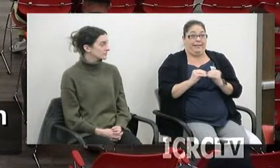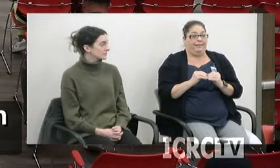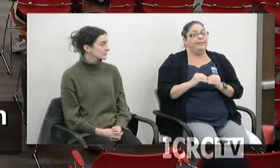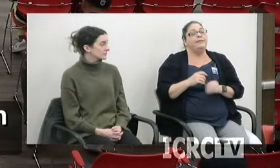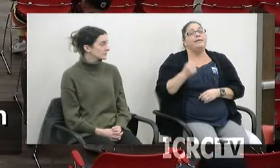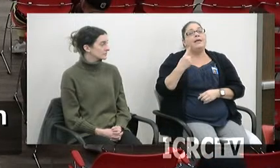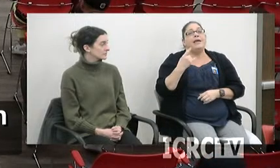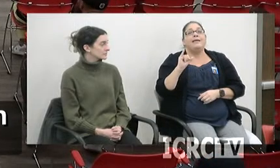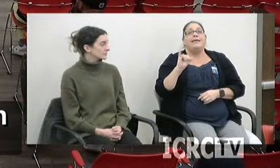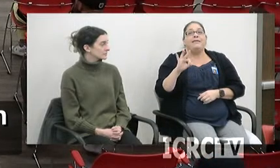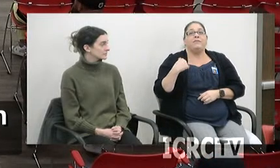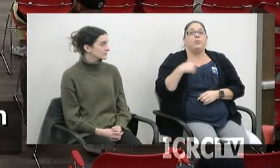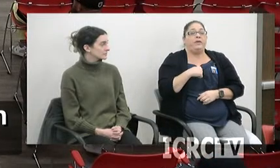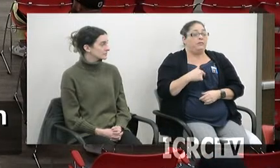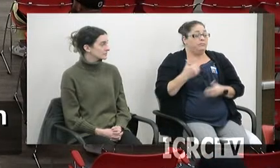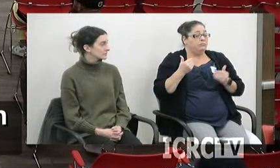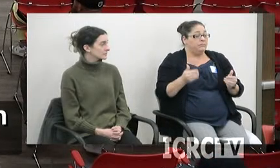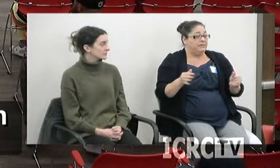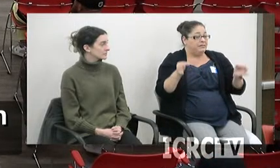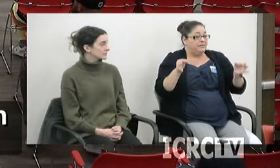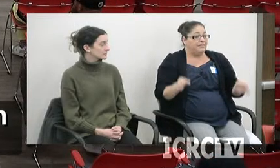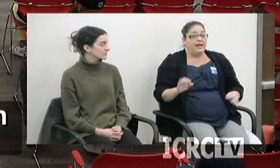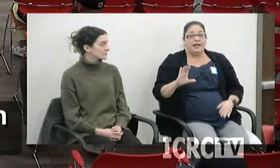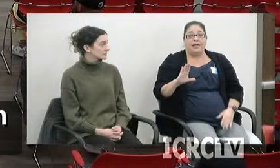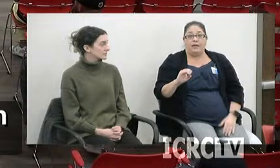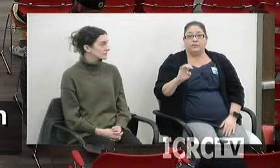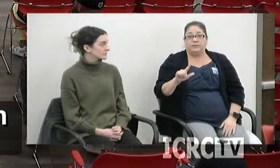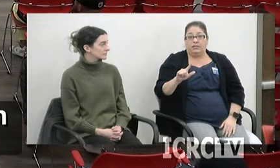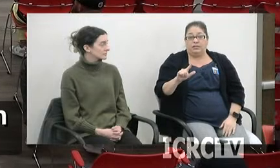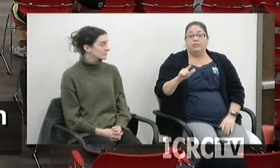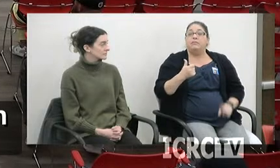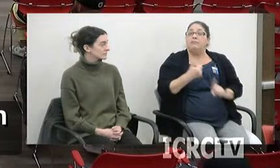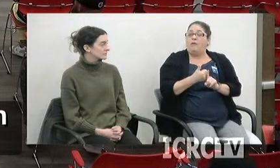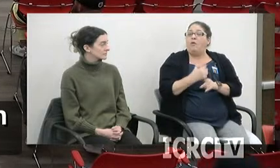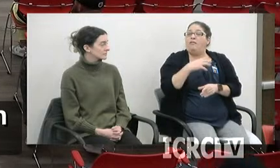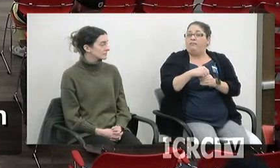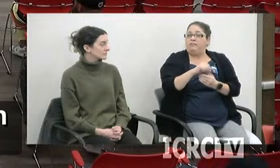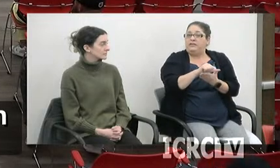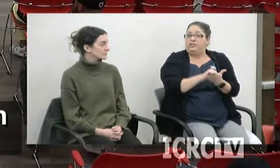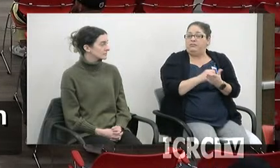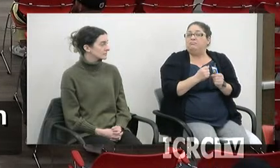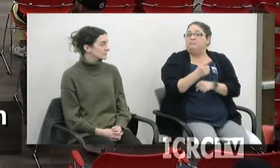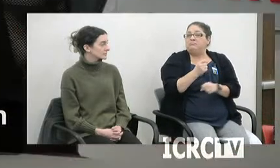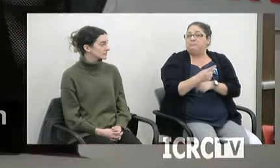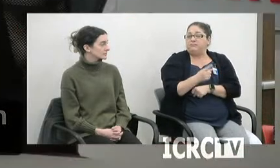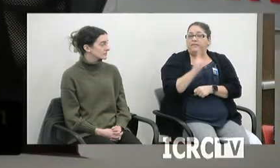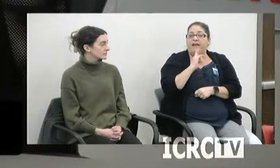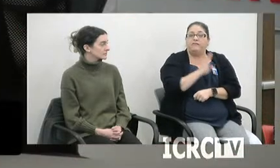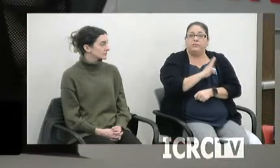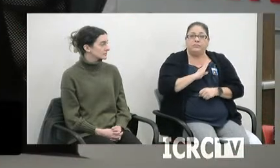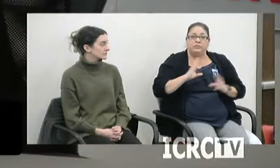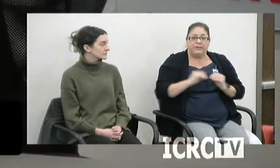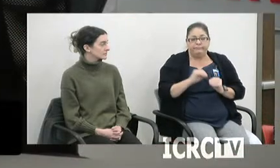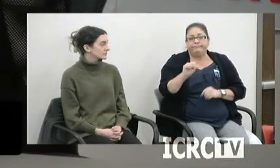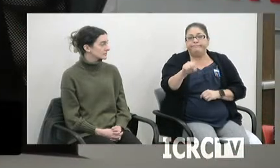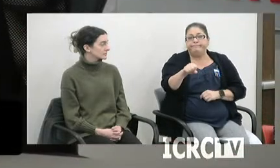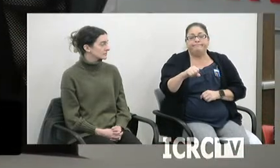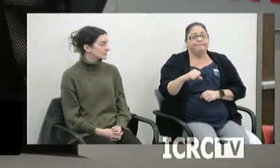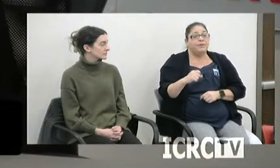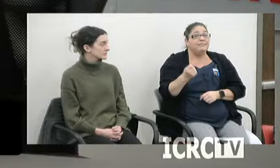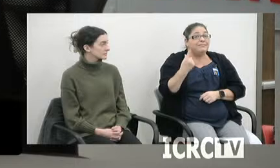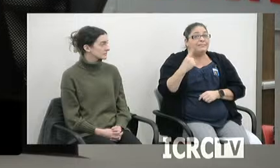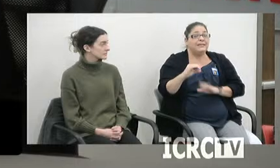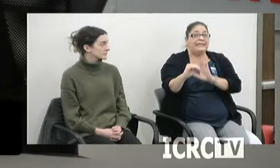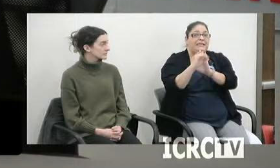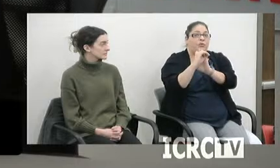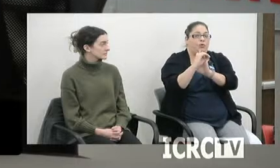if we decide on council, which is part of the agenda every year in the org meetings, there is absolutely zero risk to